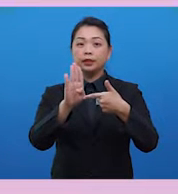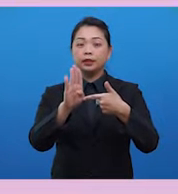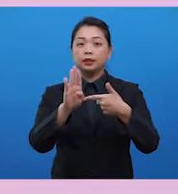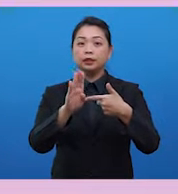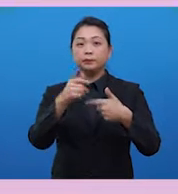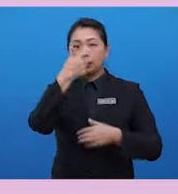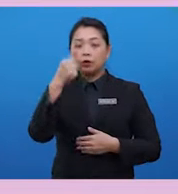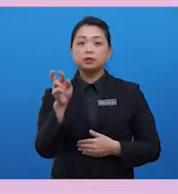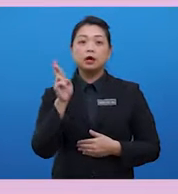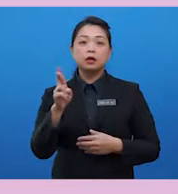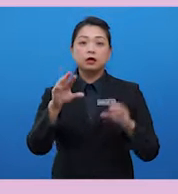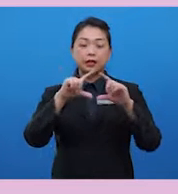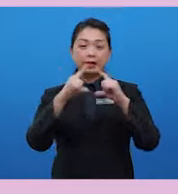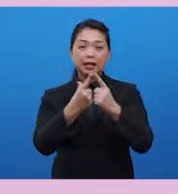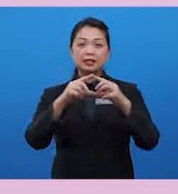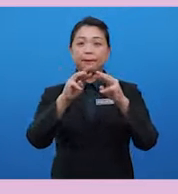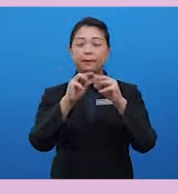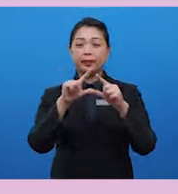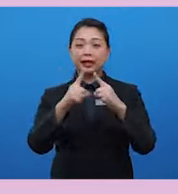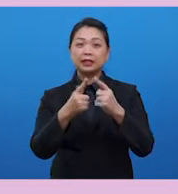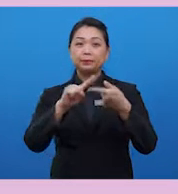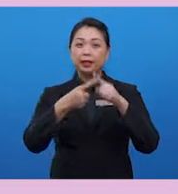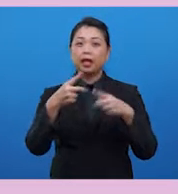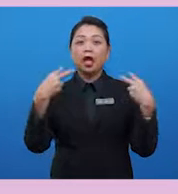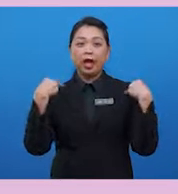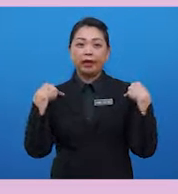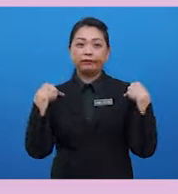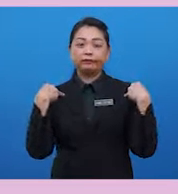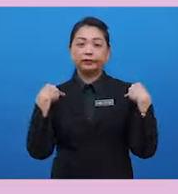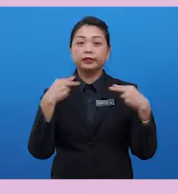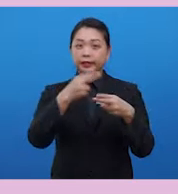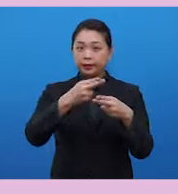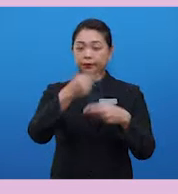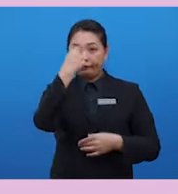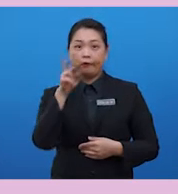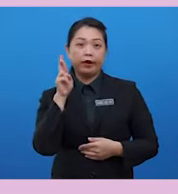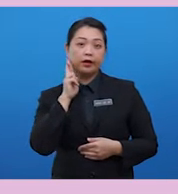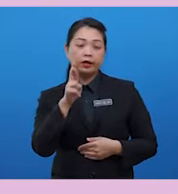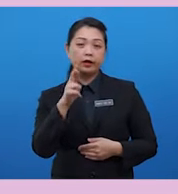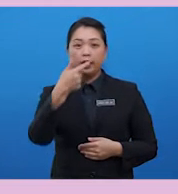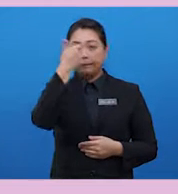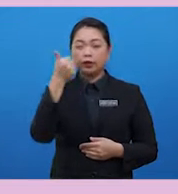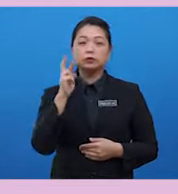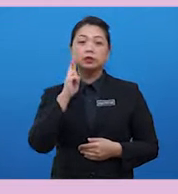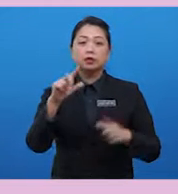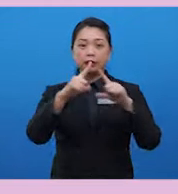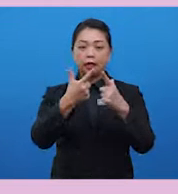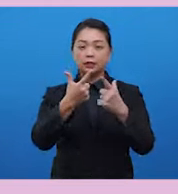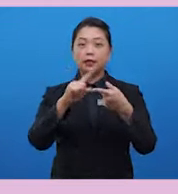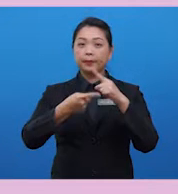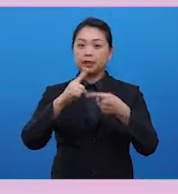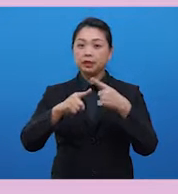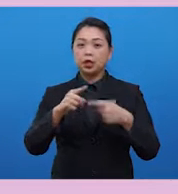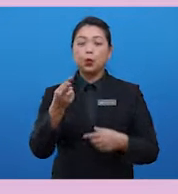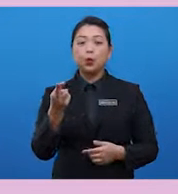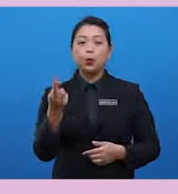classmates have an affectionate nickname for her? Or C. Because her classmates